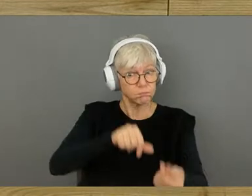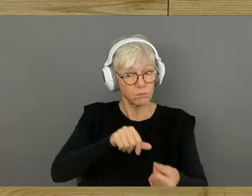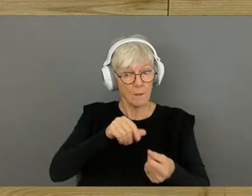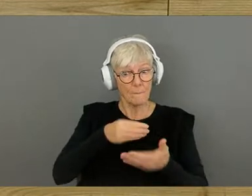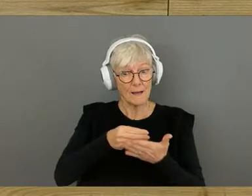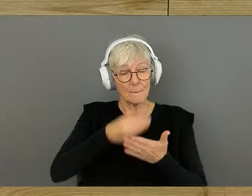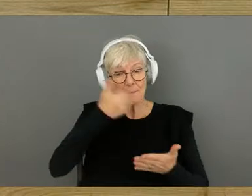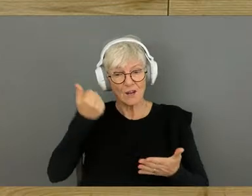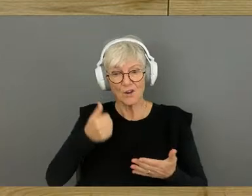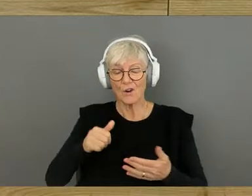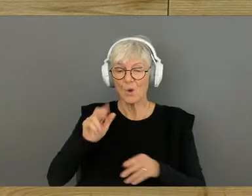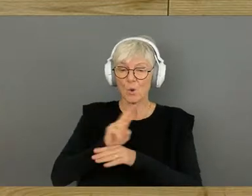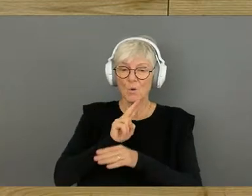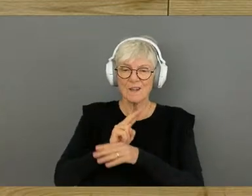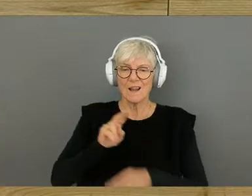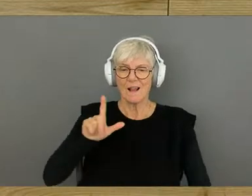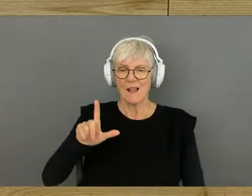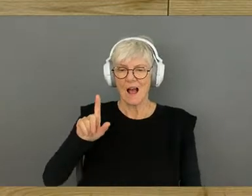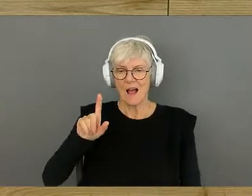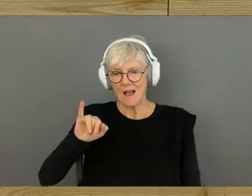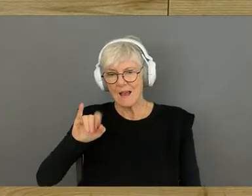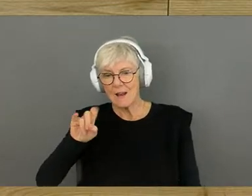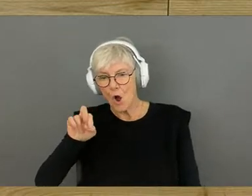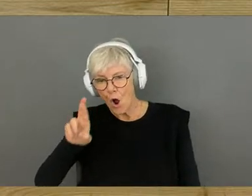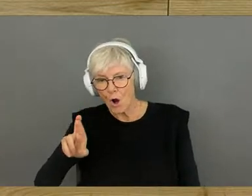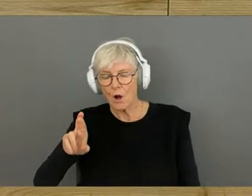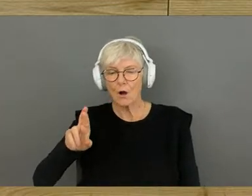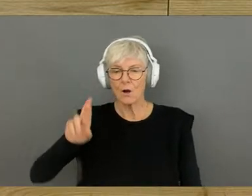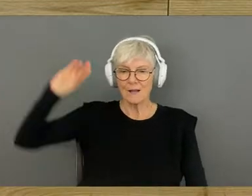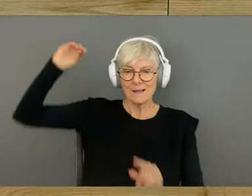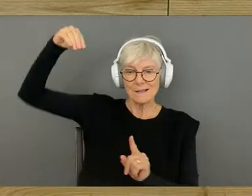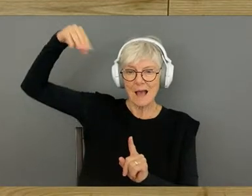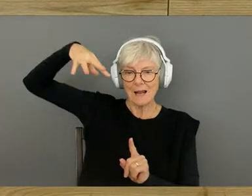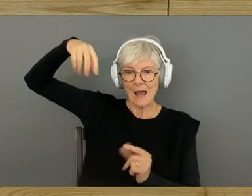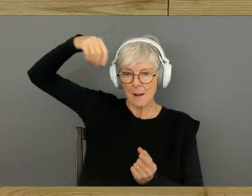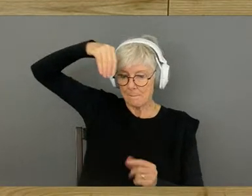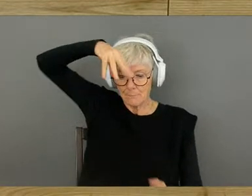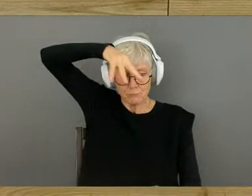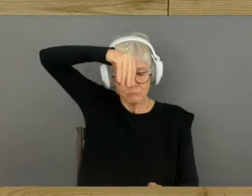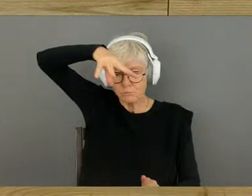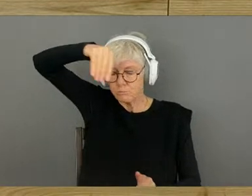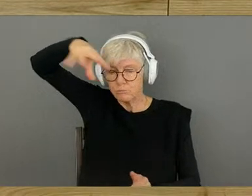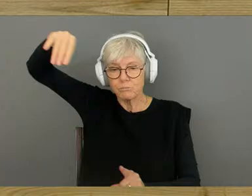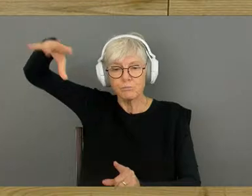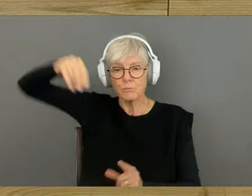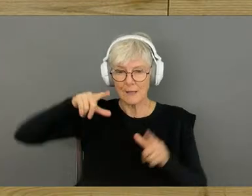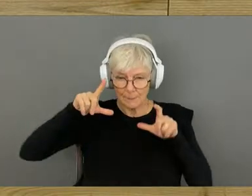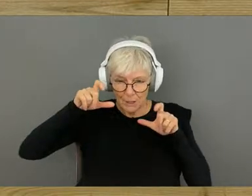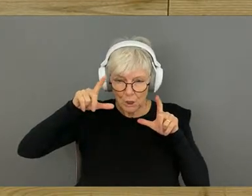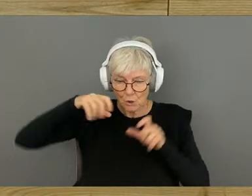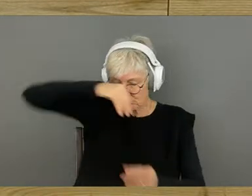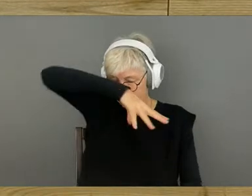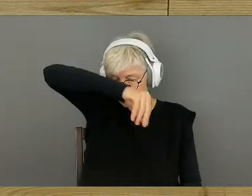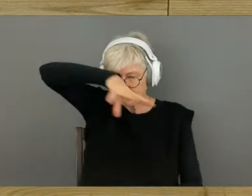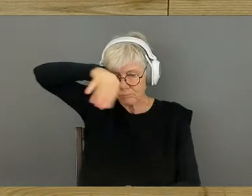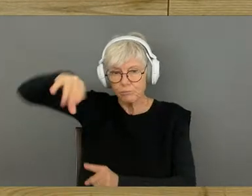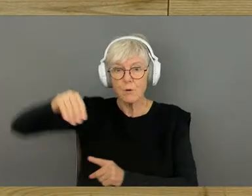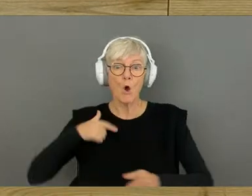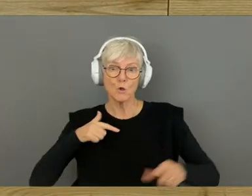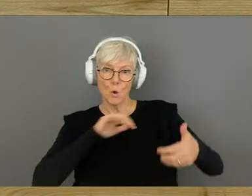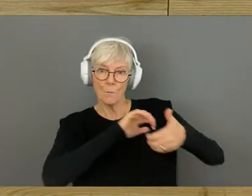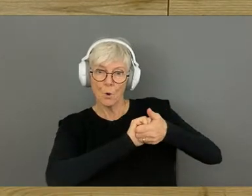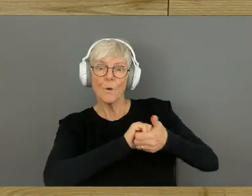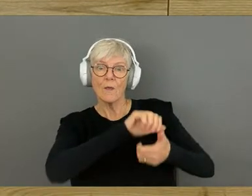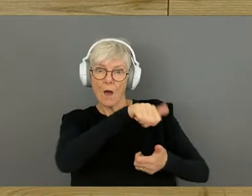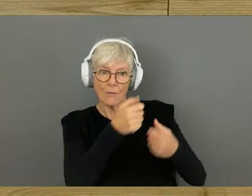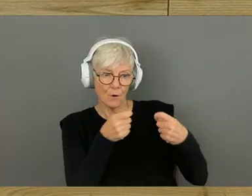we're using satellite imagery as a pilot here in the not too distant future. We're working with other utilities. We did some benchmarking a couple of years ago.